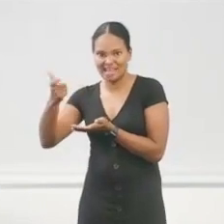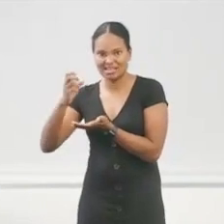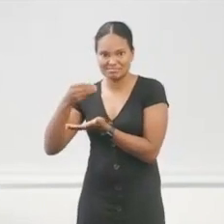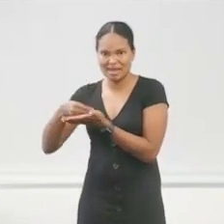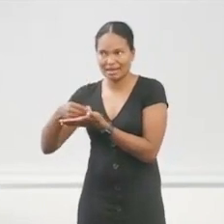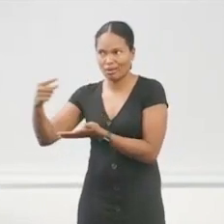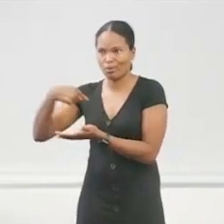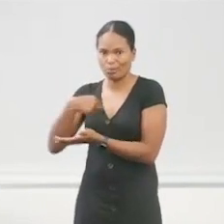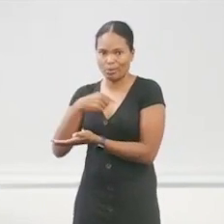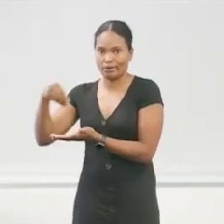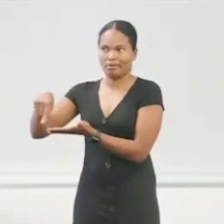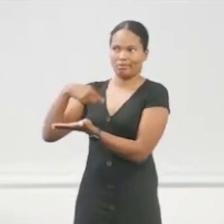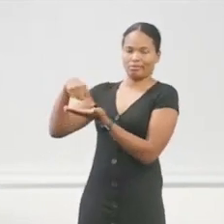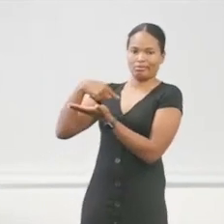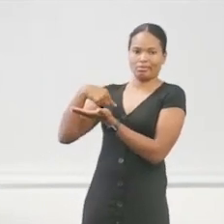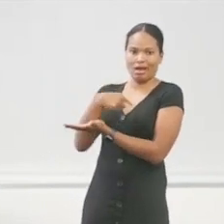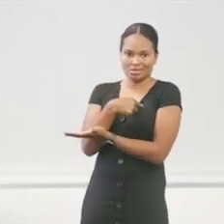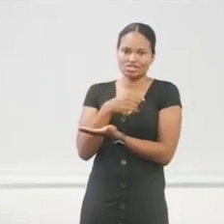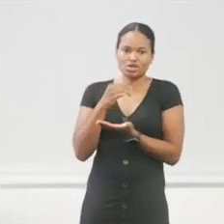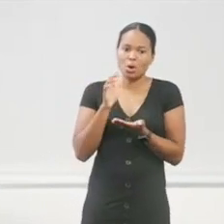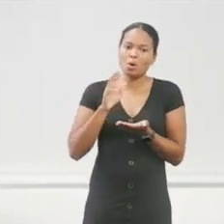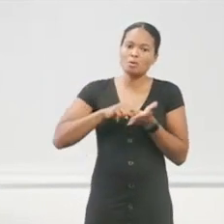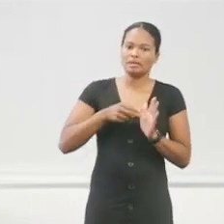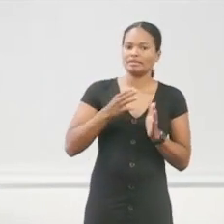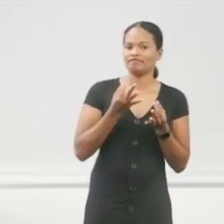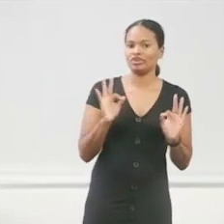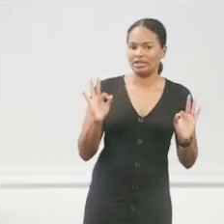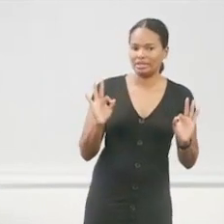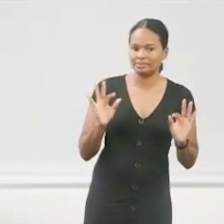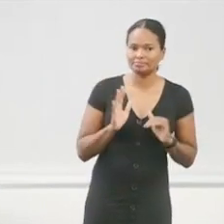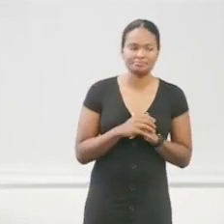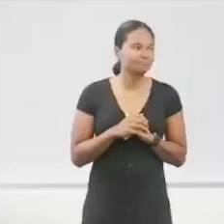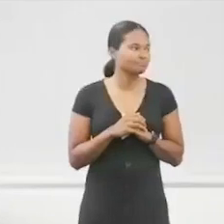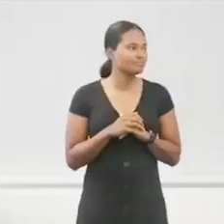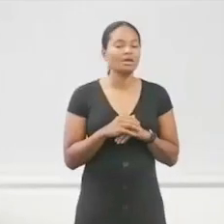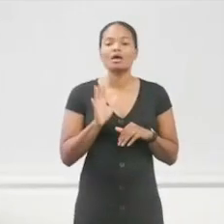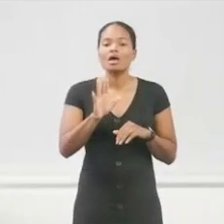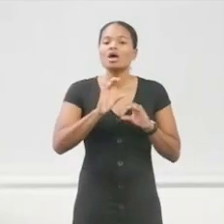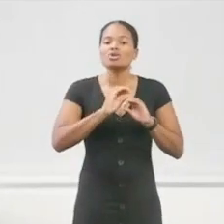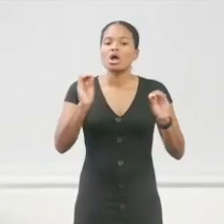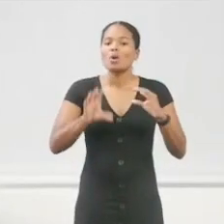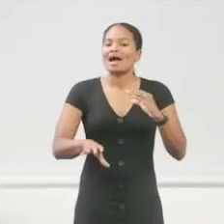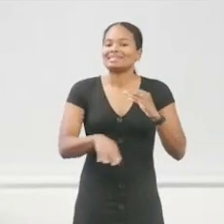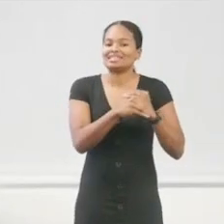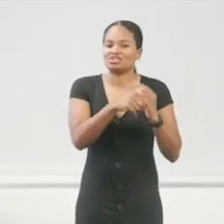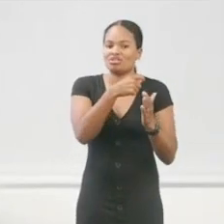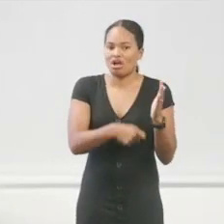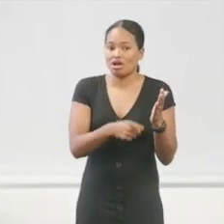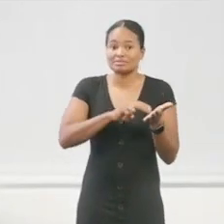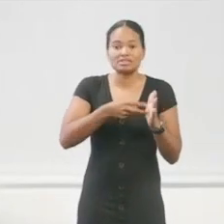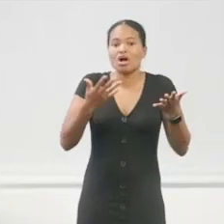us earn your income from you. And so put us to work. Thank you, Troy. No additional cost, right? No, it's already paid